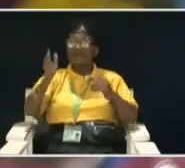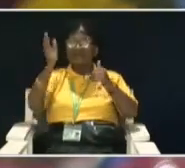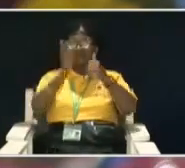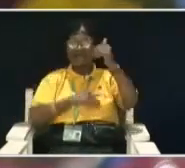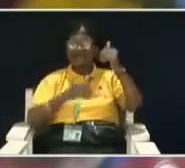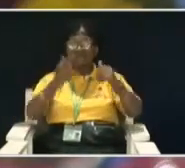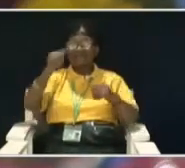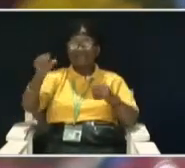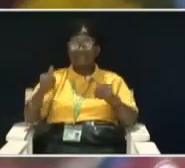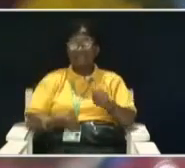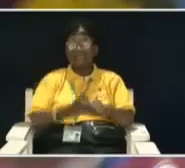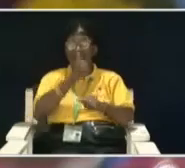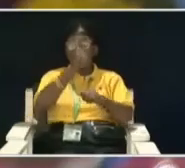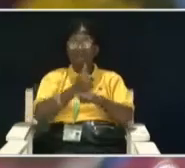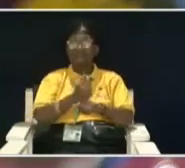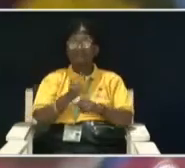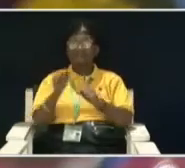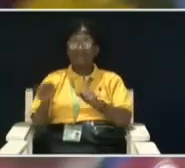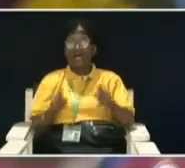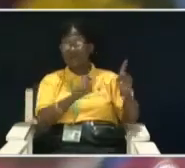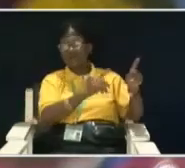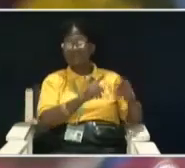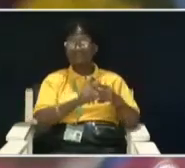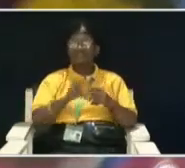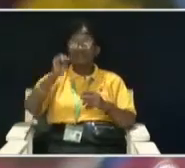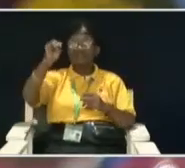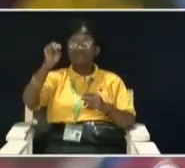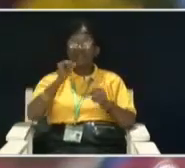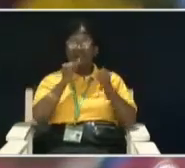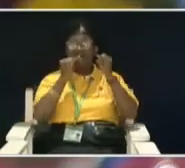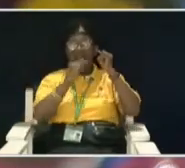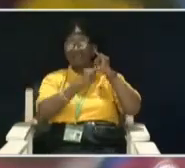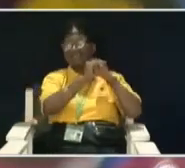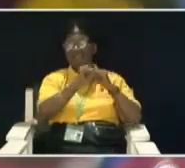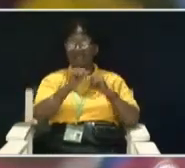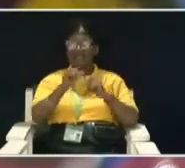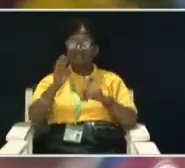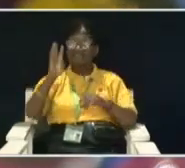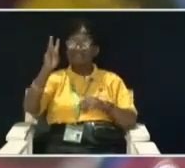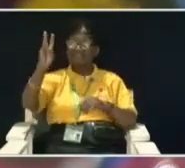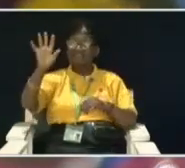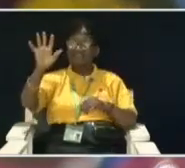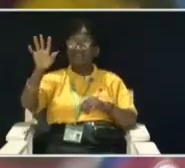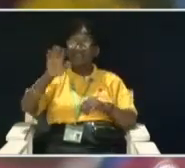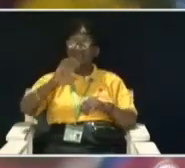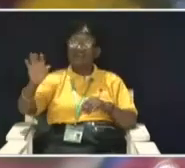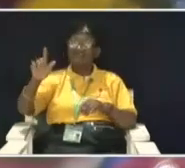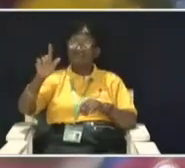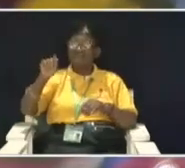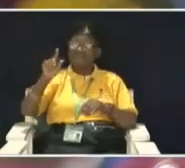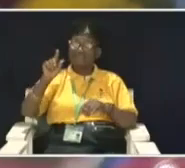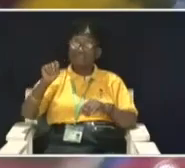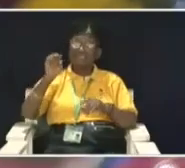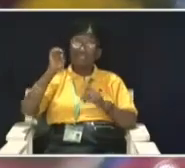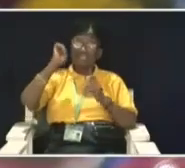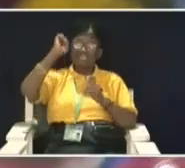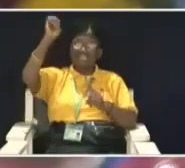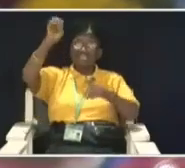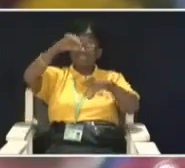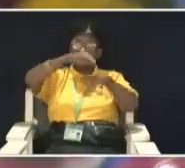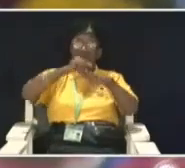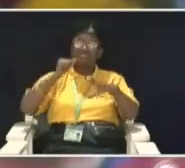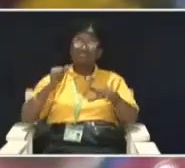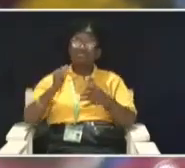in Isaiah chapter 65, verse 20, Isaiah 65, verse 20, he calls someone who